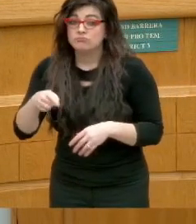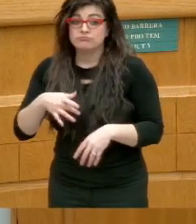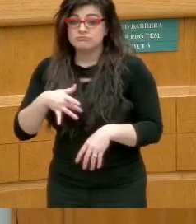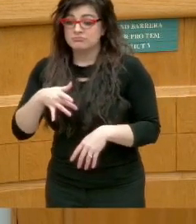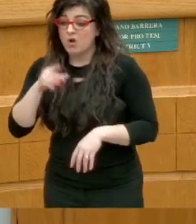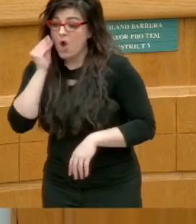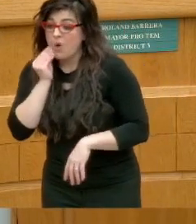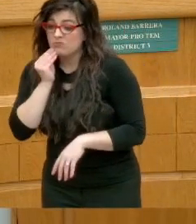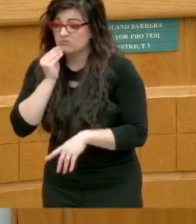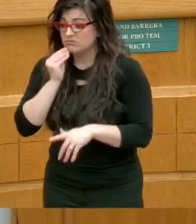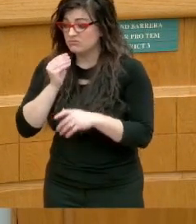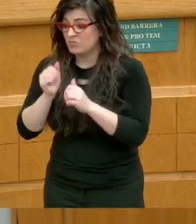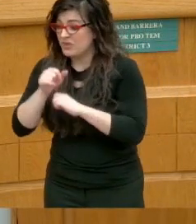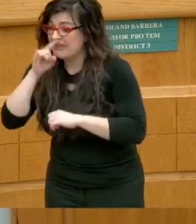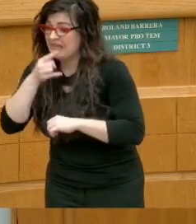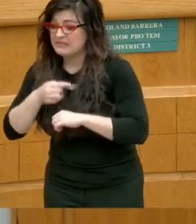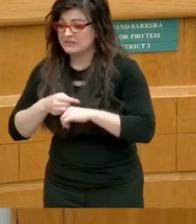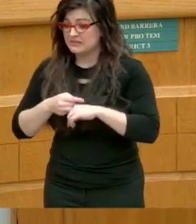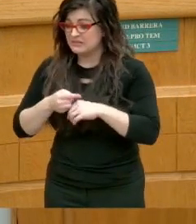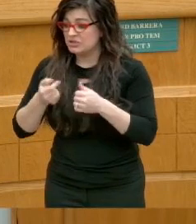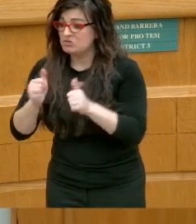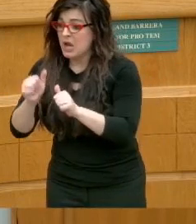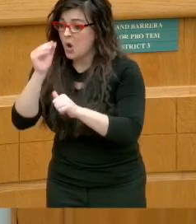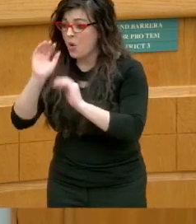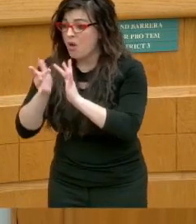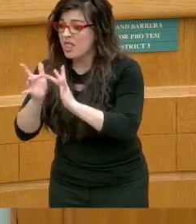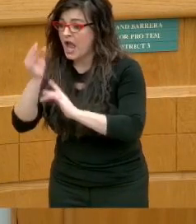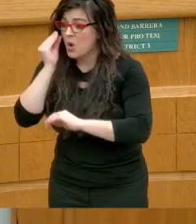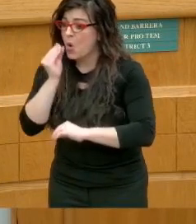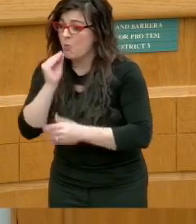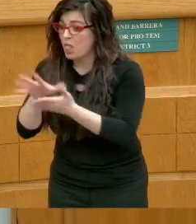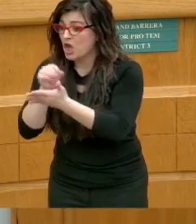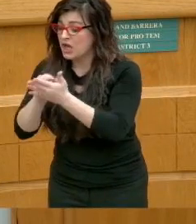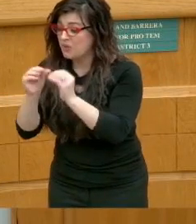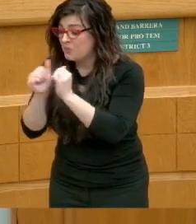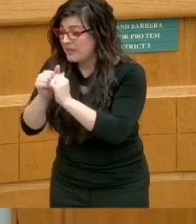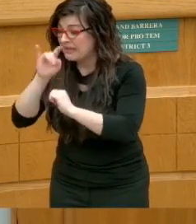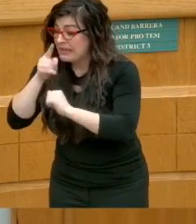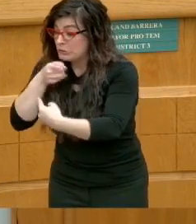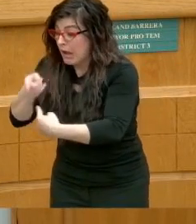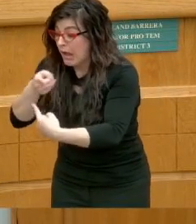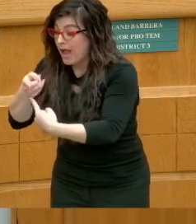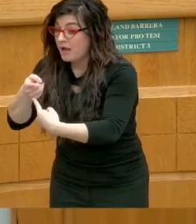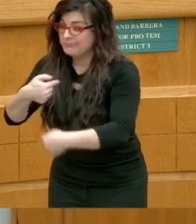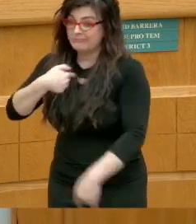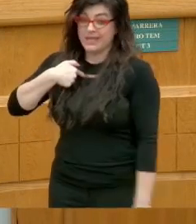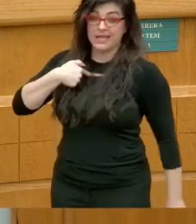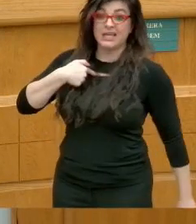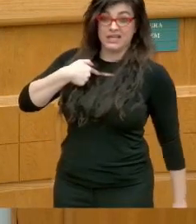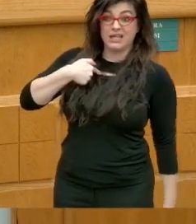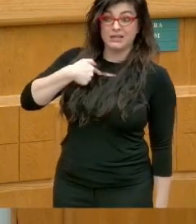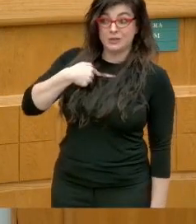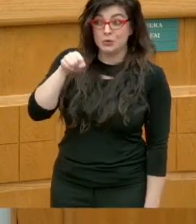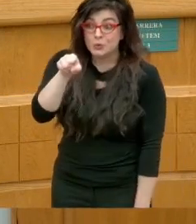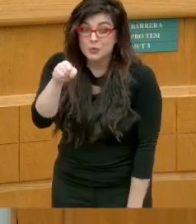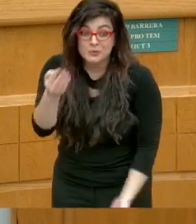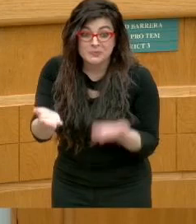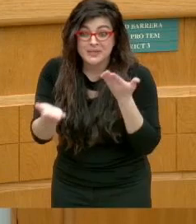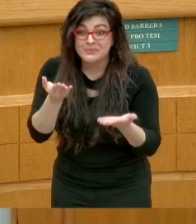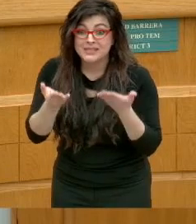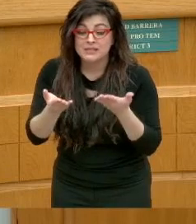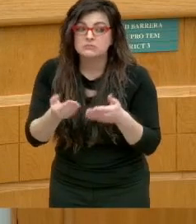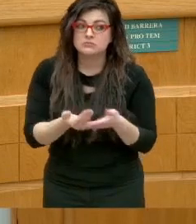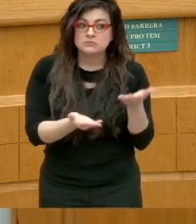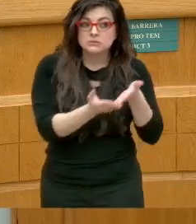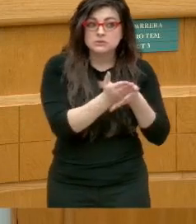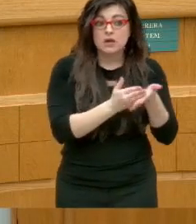adapting to distance learning. I'm going to raise my hand. That's me. I'm certain it's many of you watching this today. Some have lost their